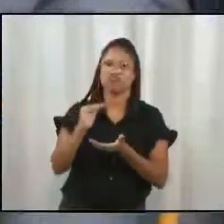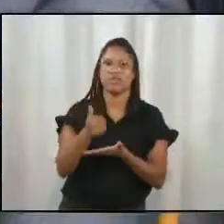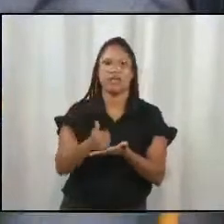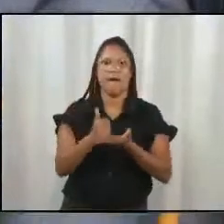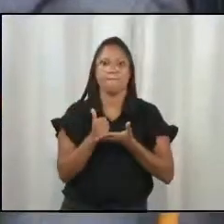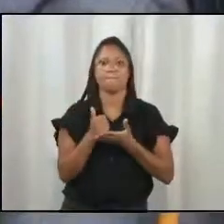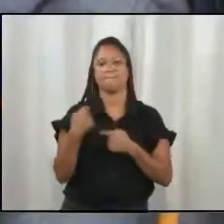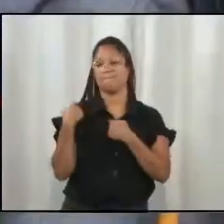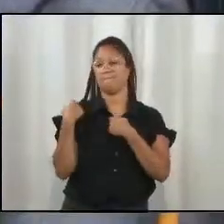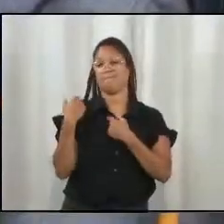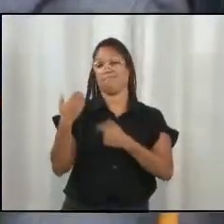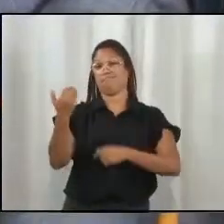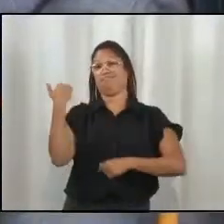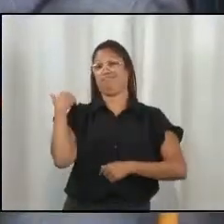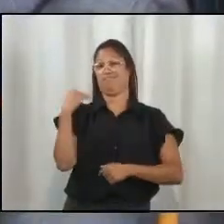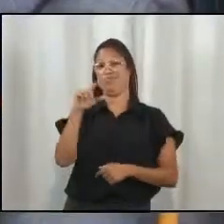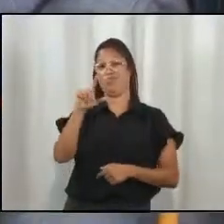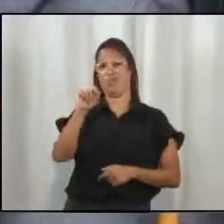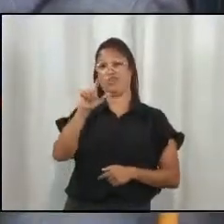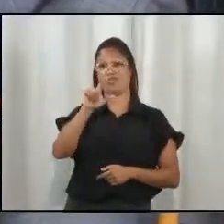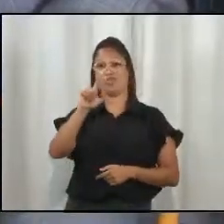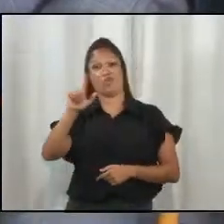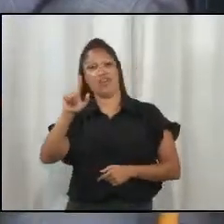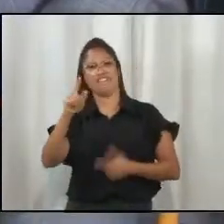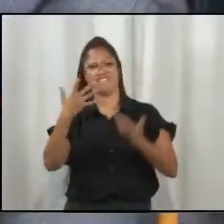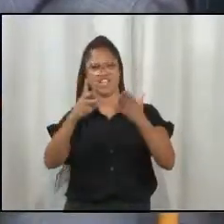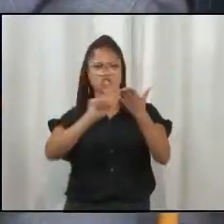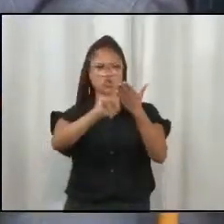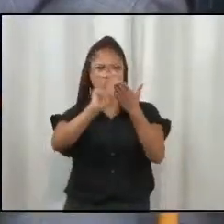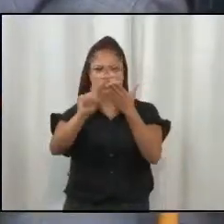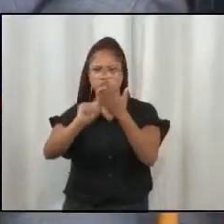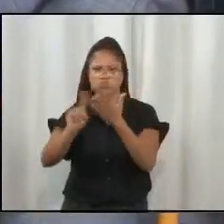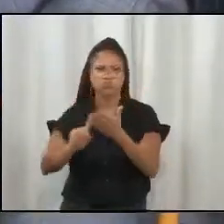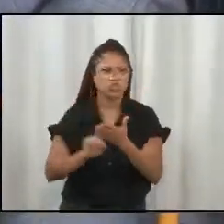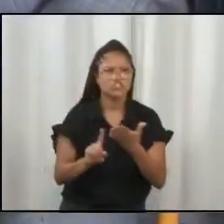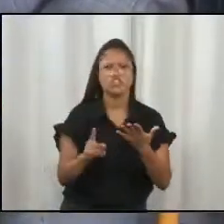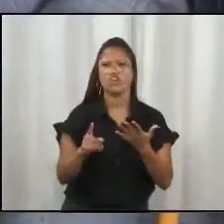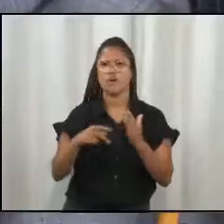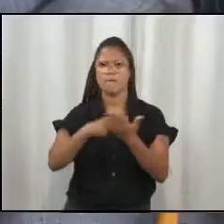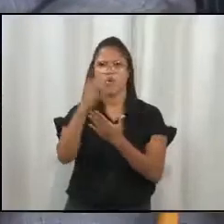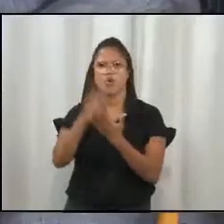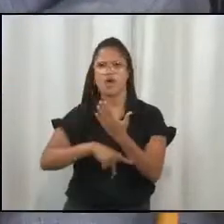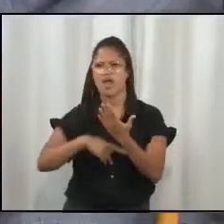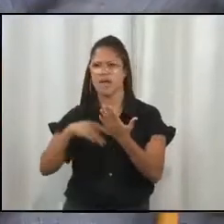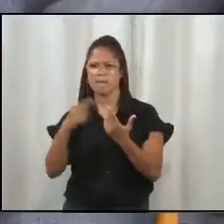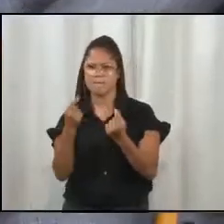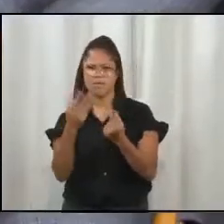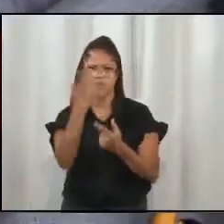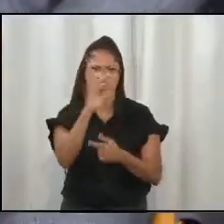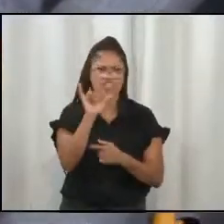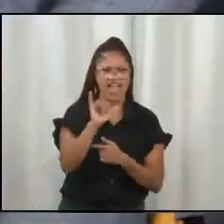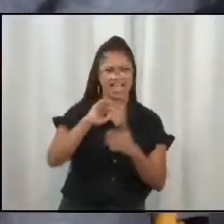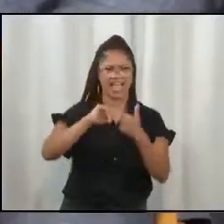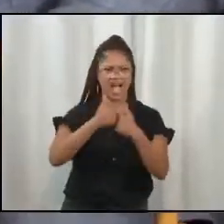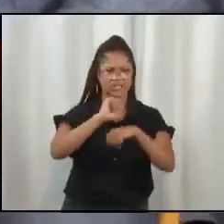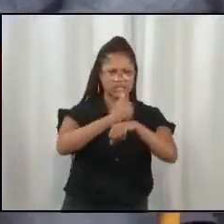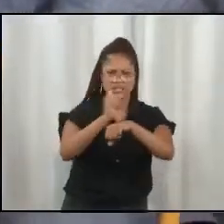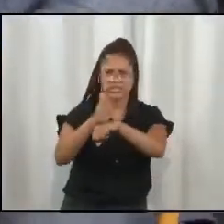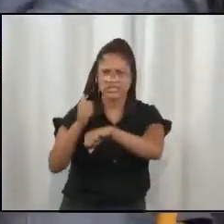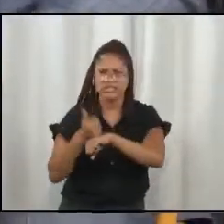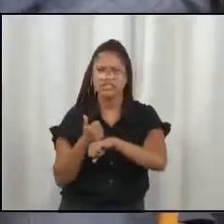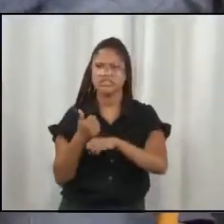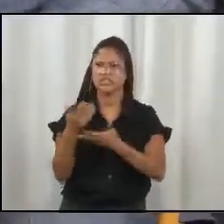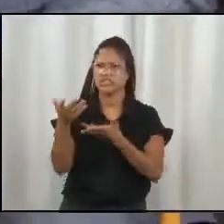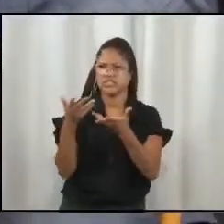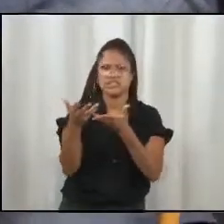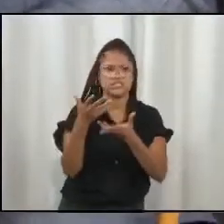back in 2021, we did conduct research and develop our program model, as I mentioned, using research and best practices. The city team